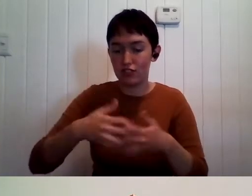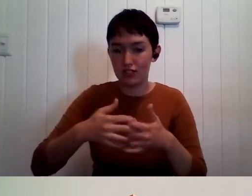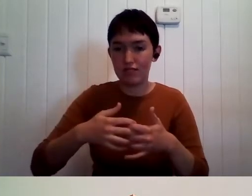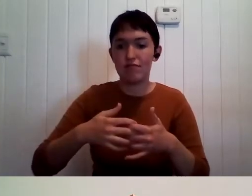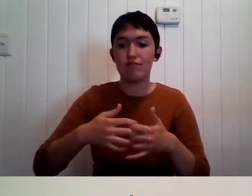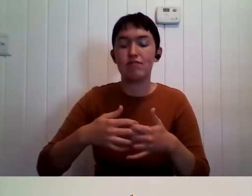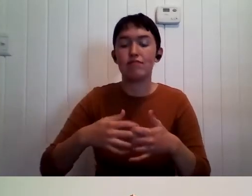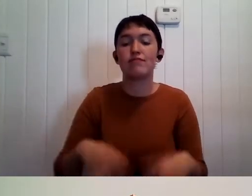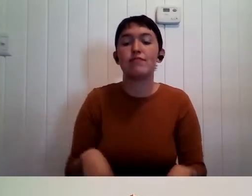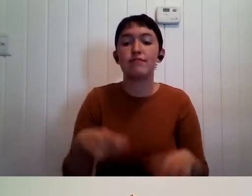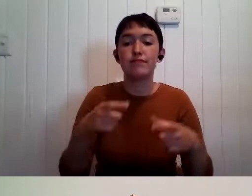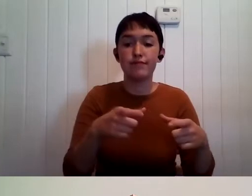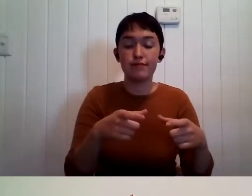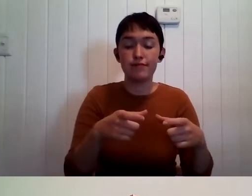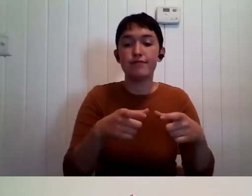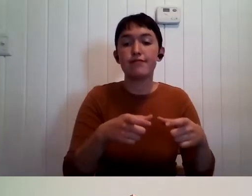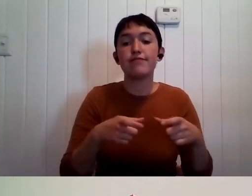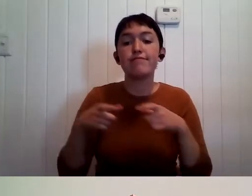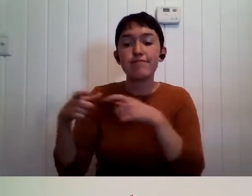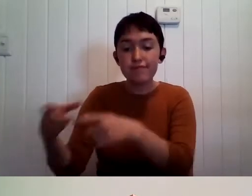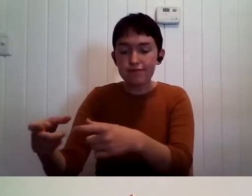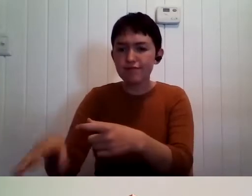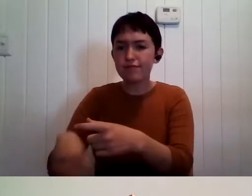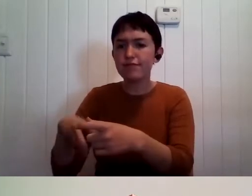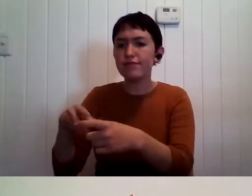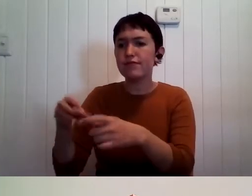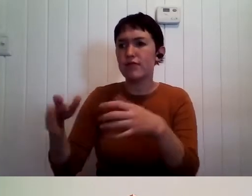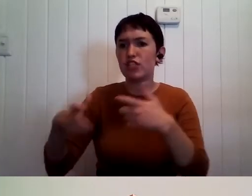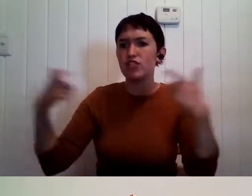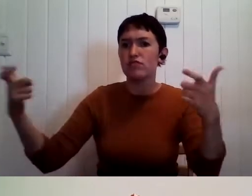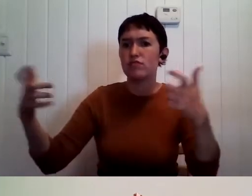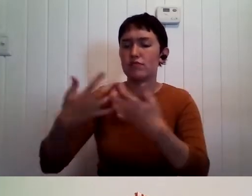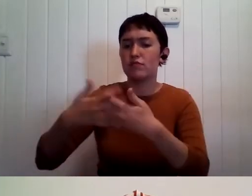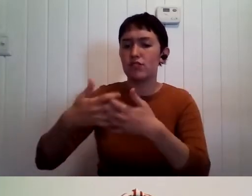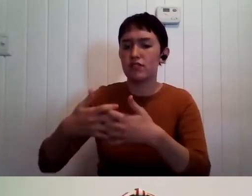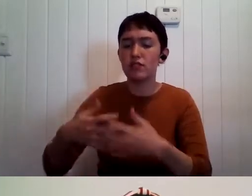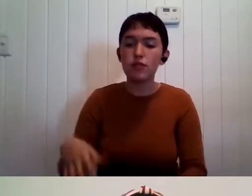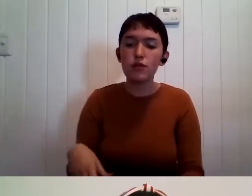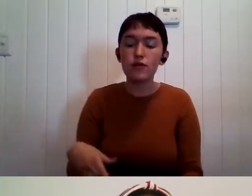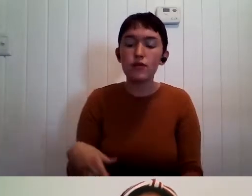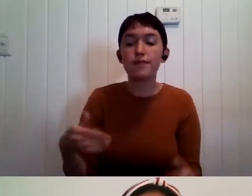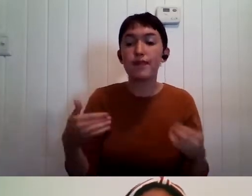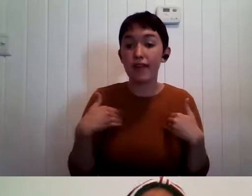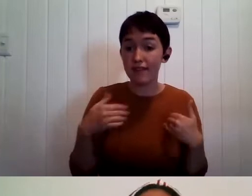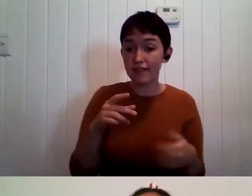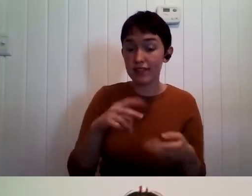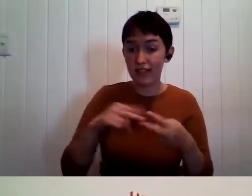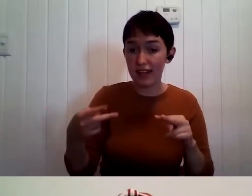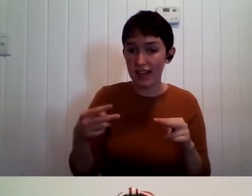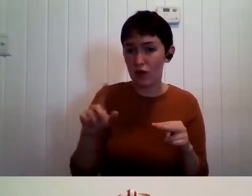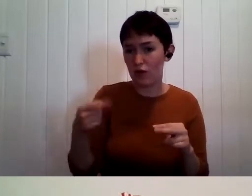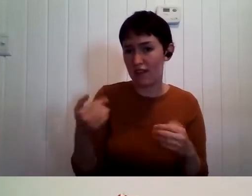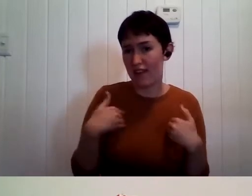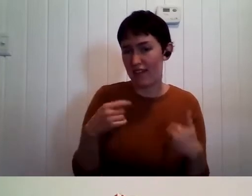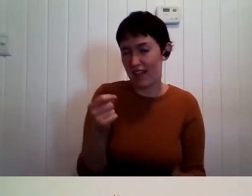machine, which basically, when you have DNA, you only have a little bit of it. And to be able to read DNA,